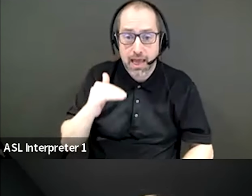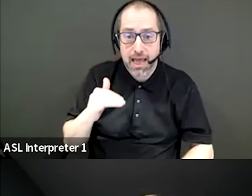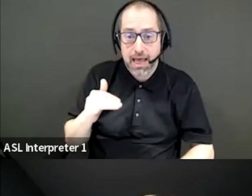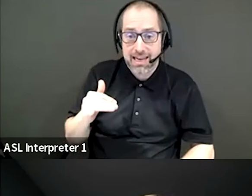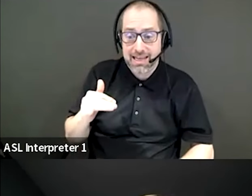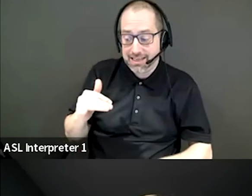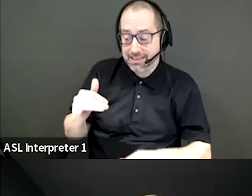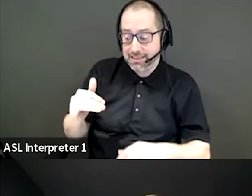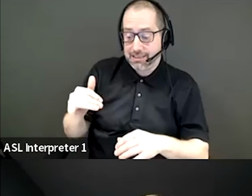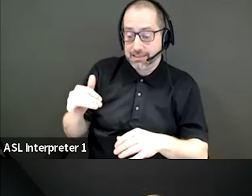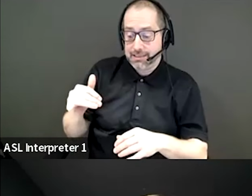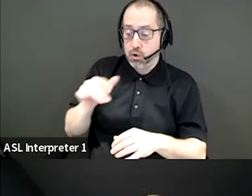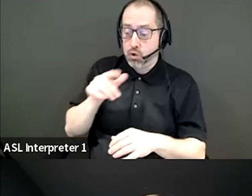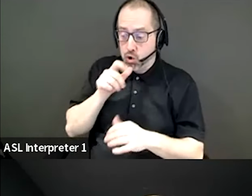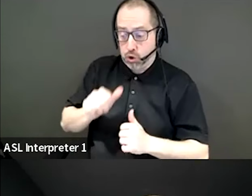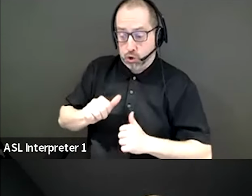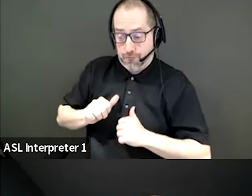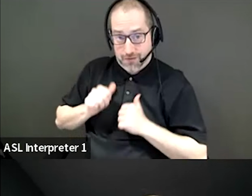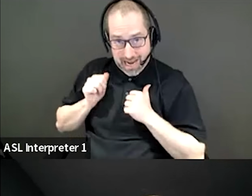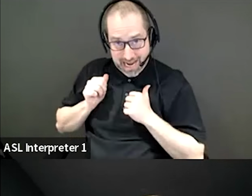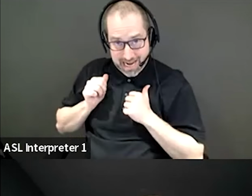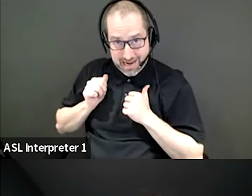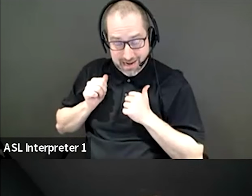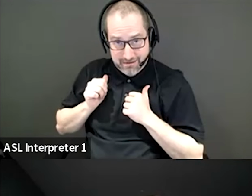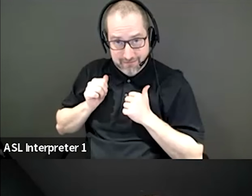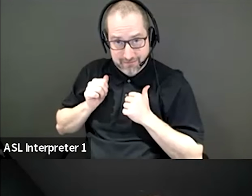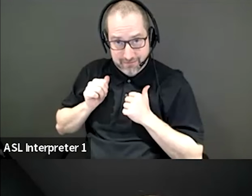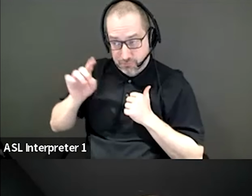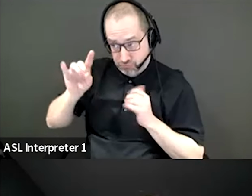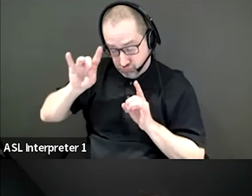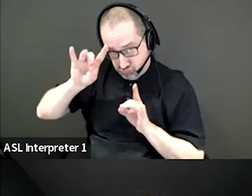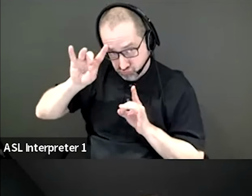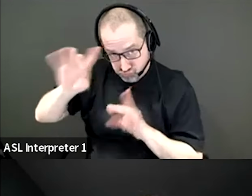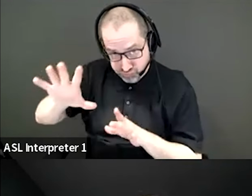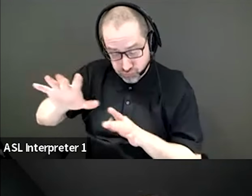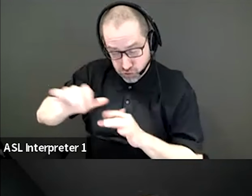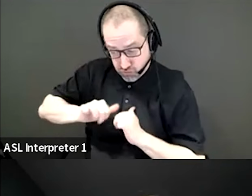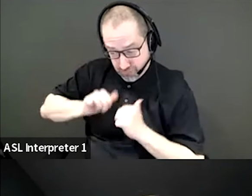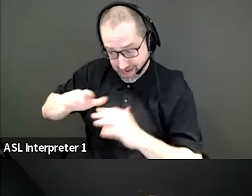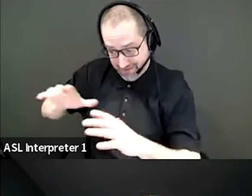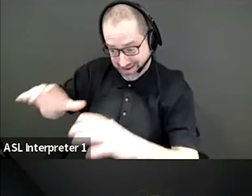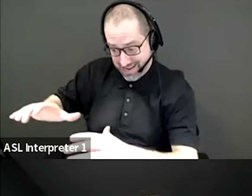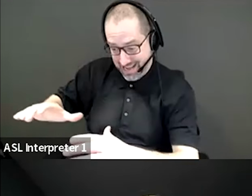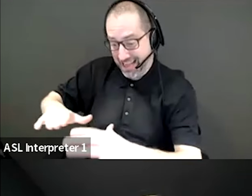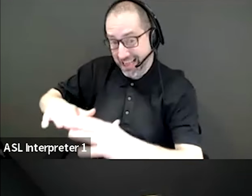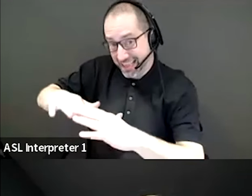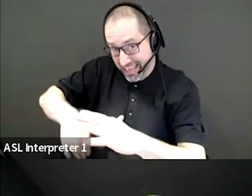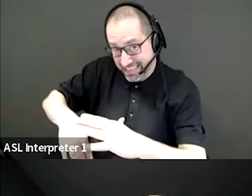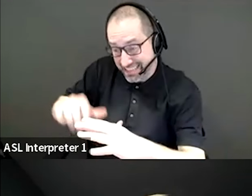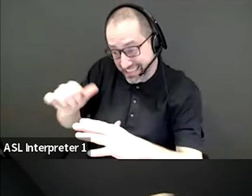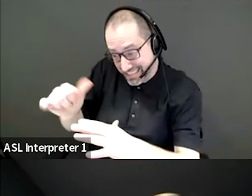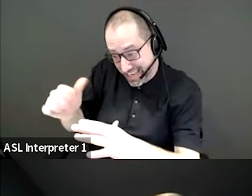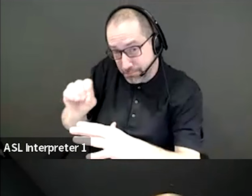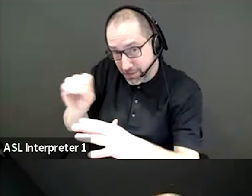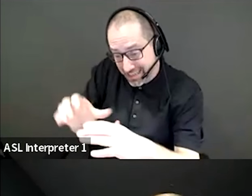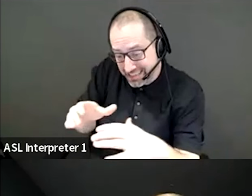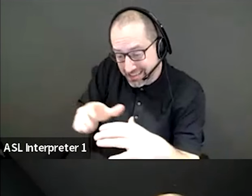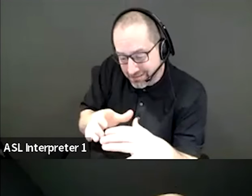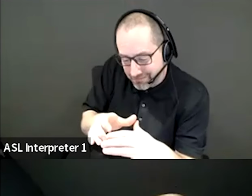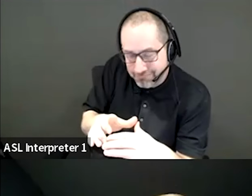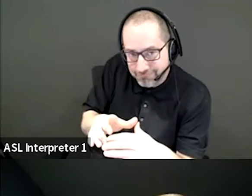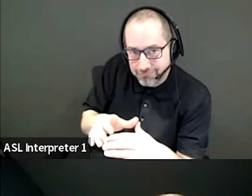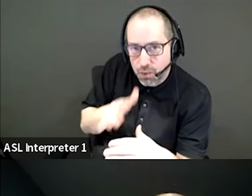report in general, right? And so what we see and what we've seen is that the more people